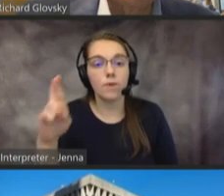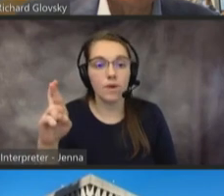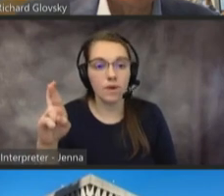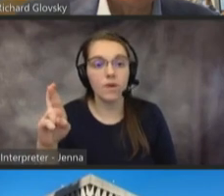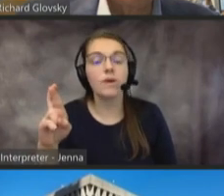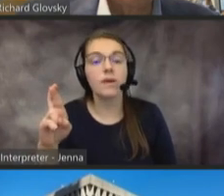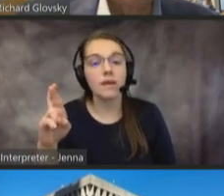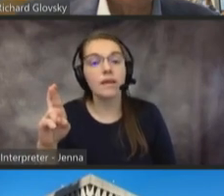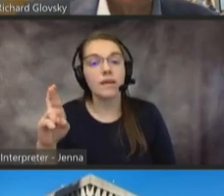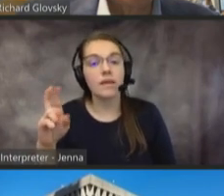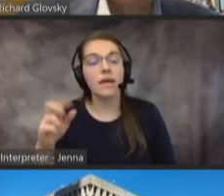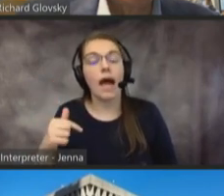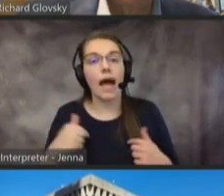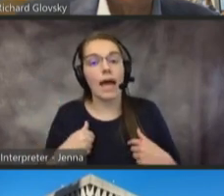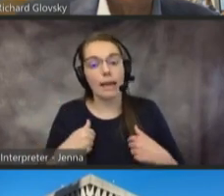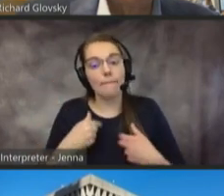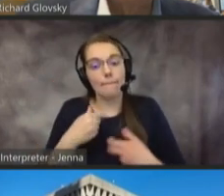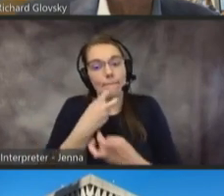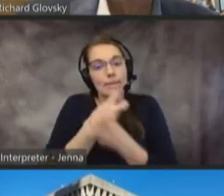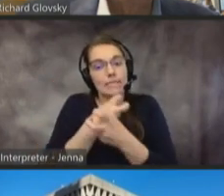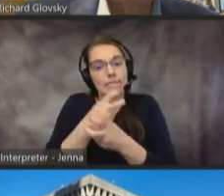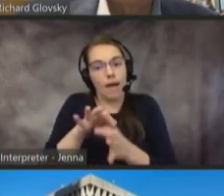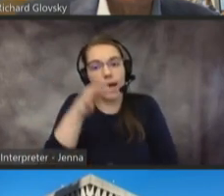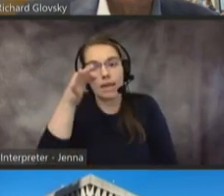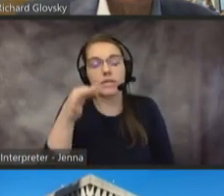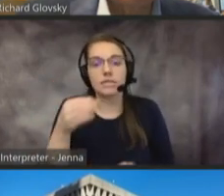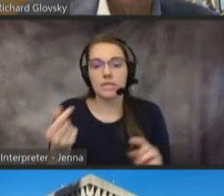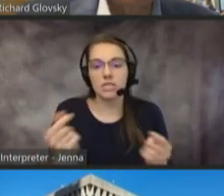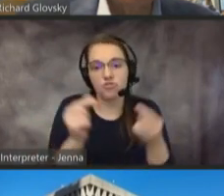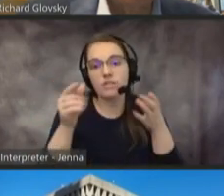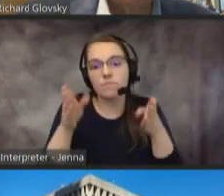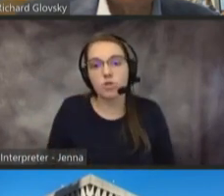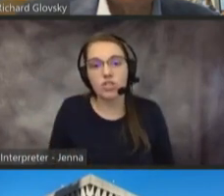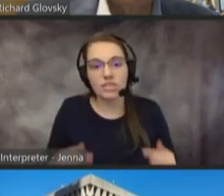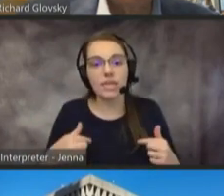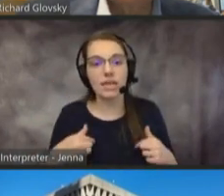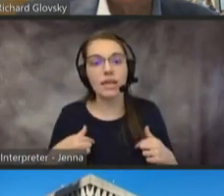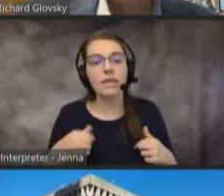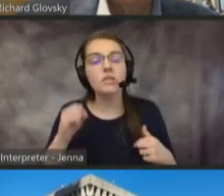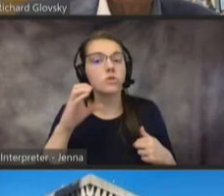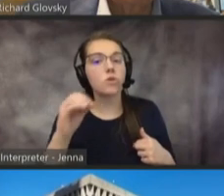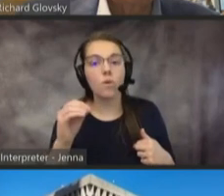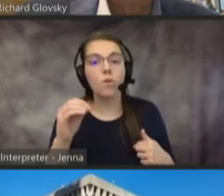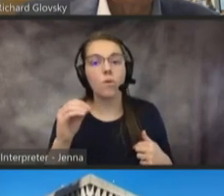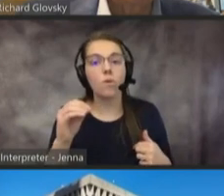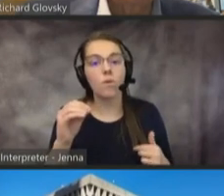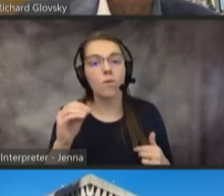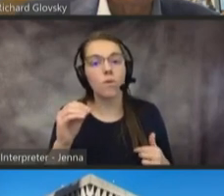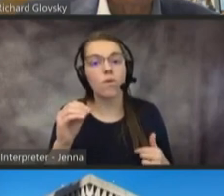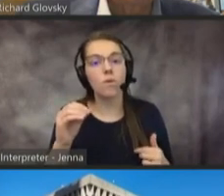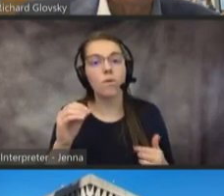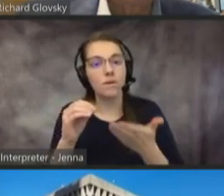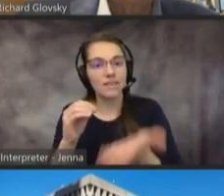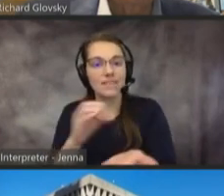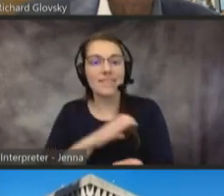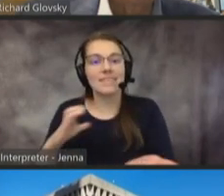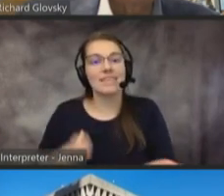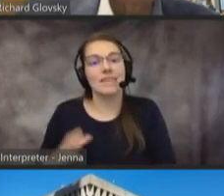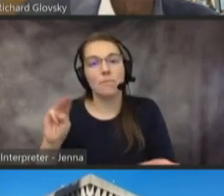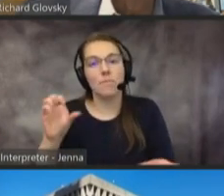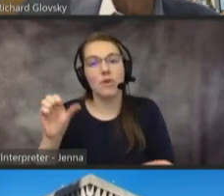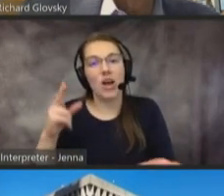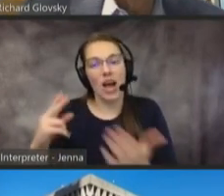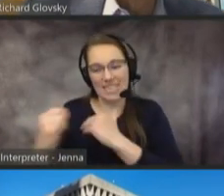I'm a spinal cord injury patient or person. I'm just, Krista McCosh sent me this today and